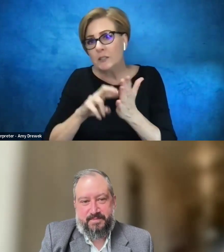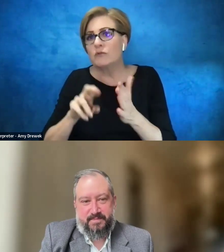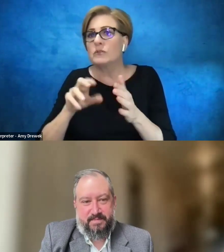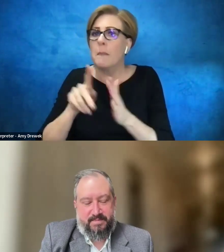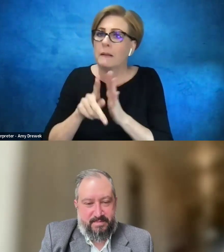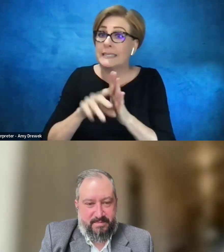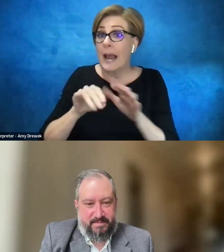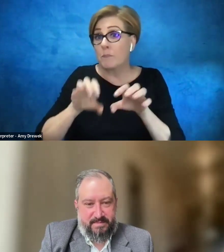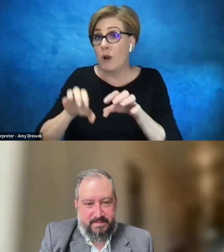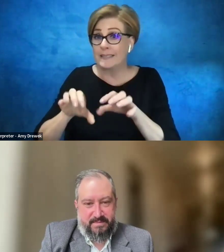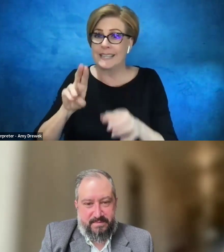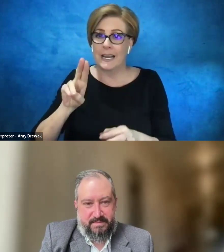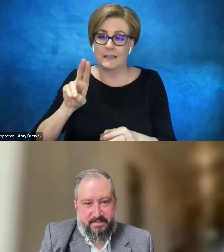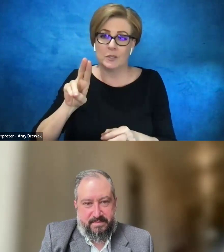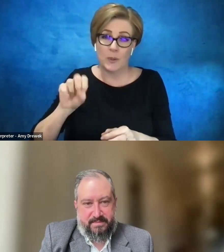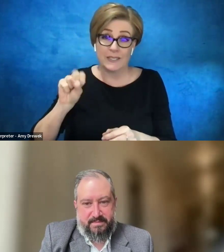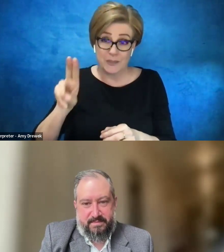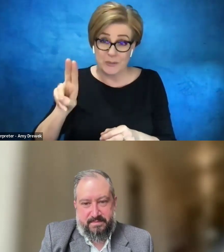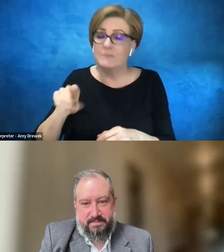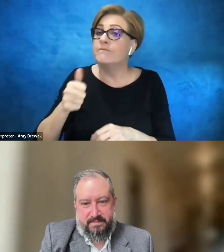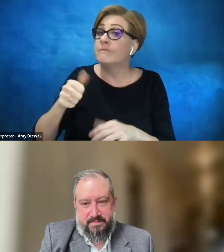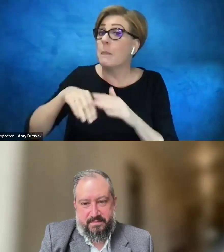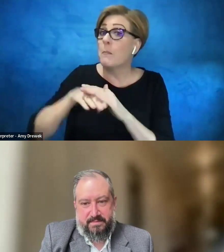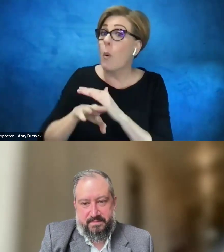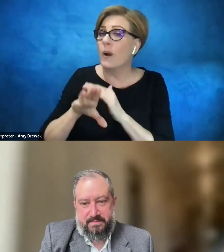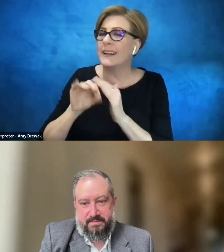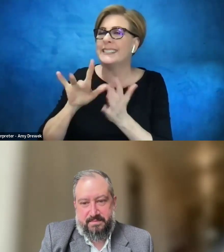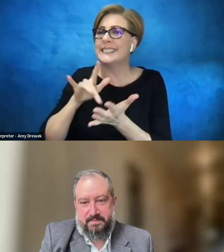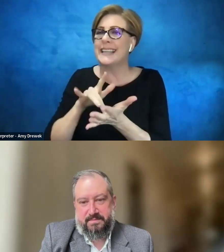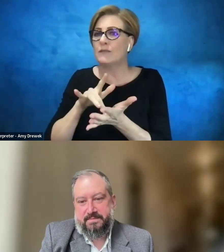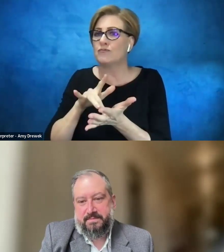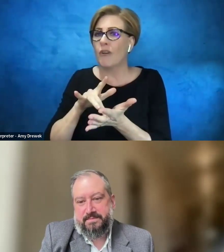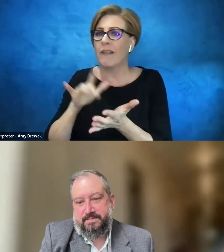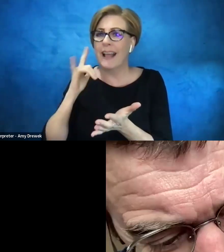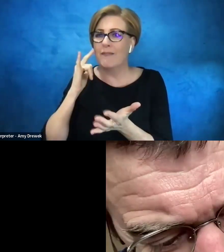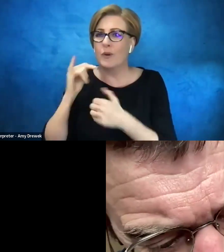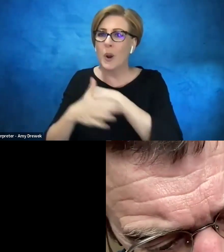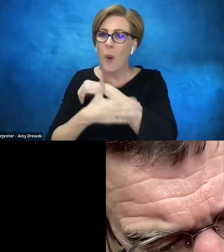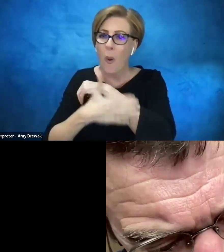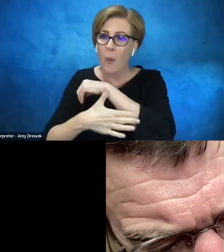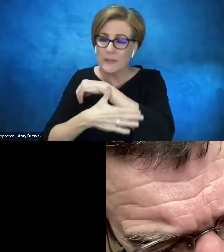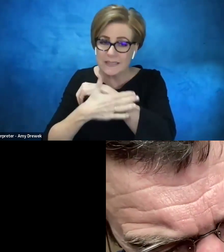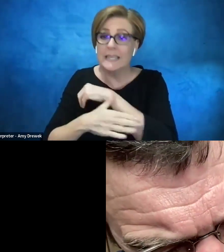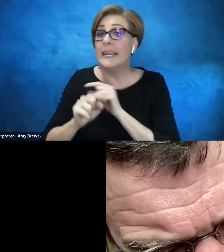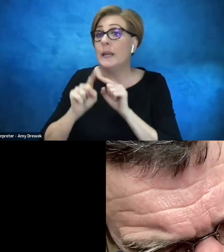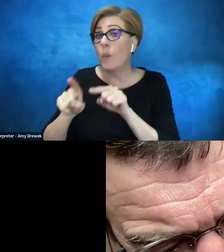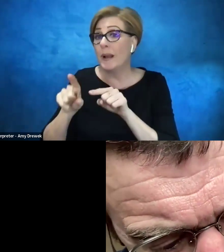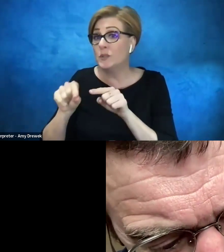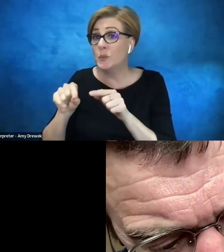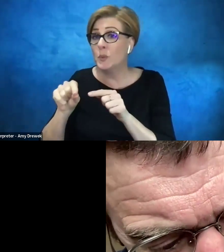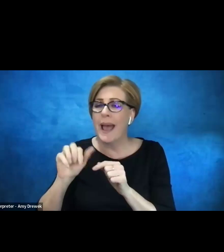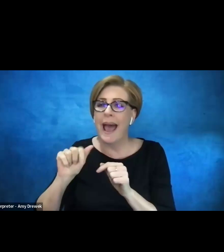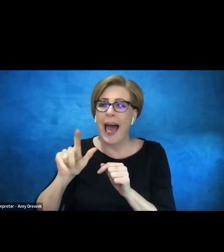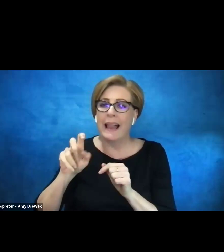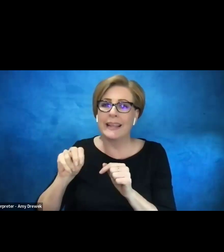at Utah State University. He was born on the Central Coast of California. He attended Allen Hancock Community College and later